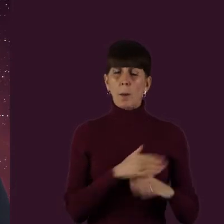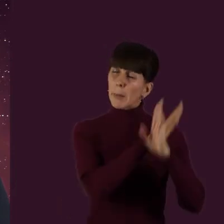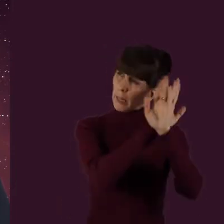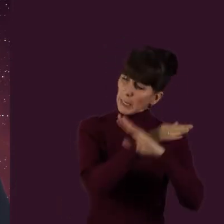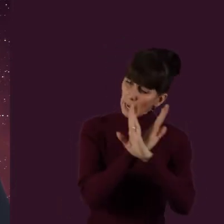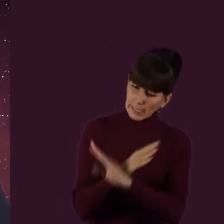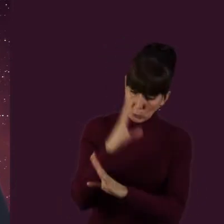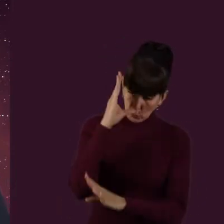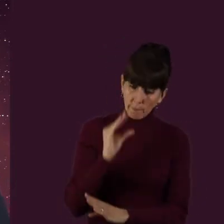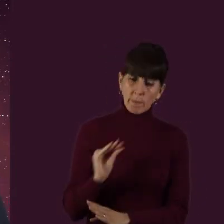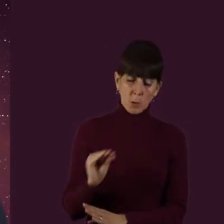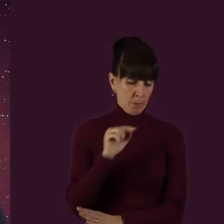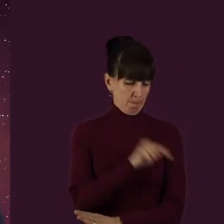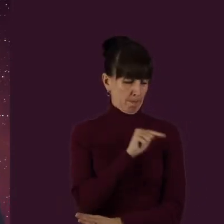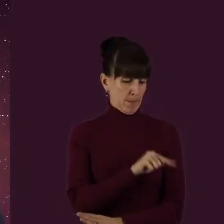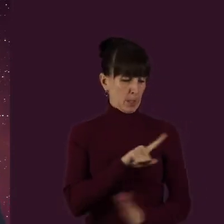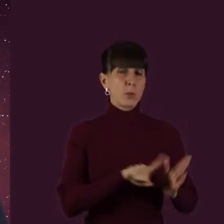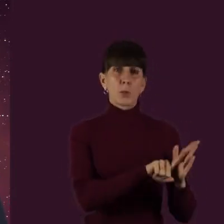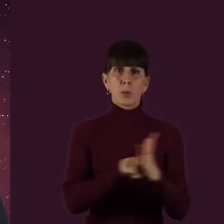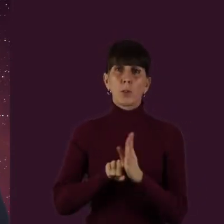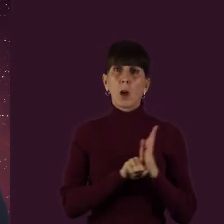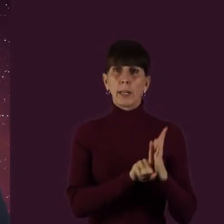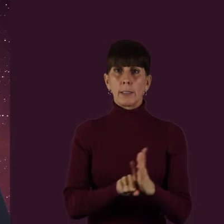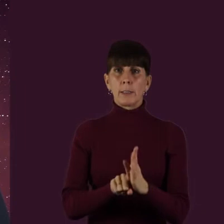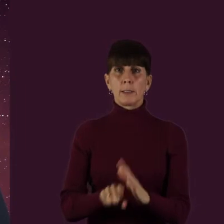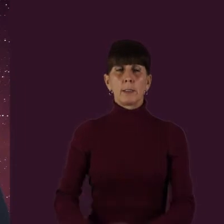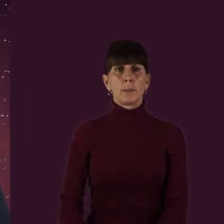manger would be the sign to them.